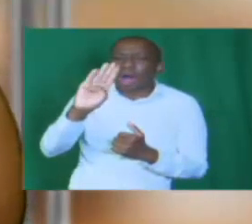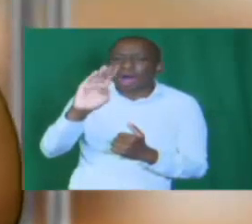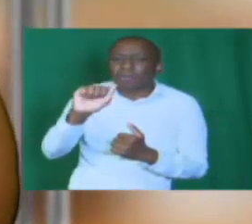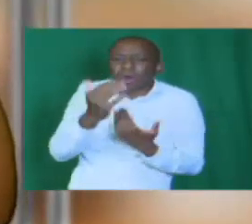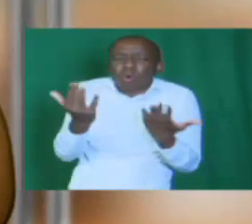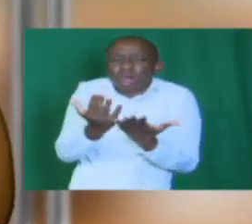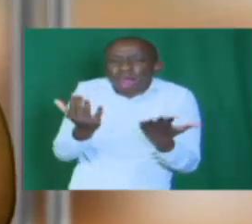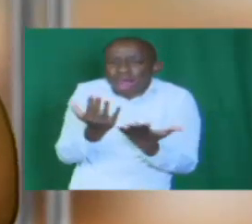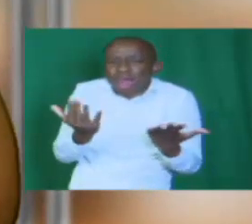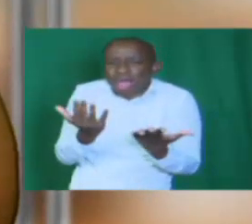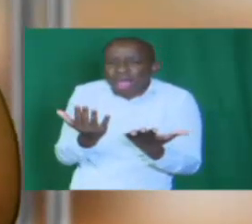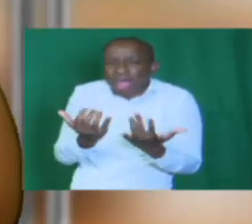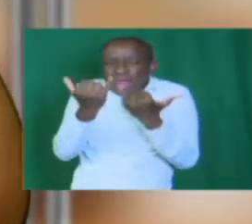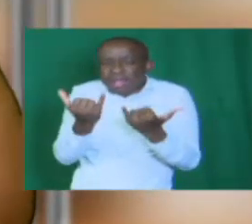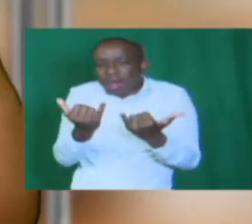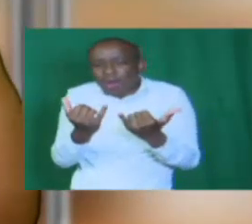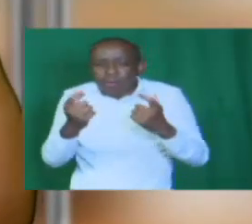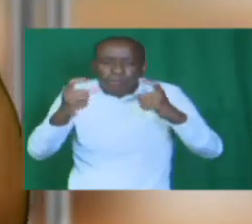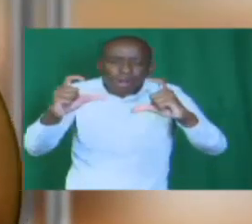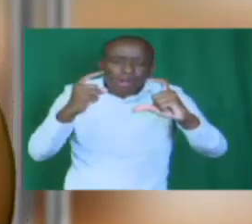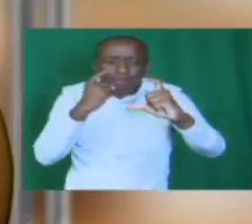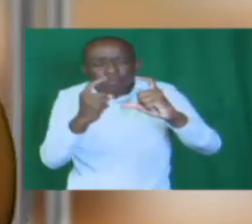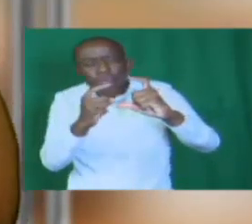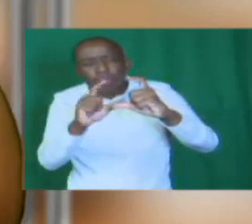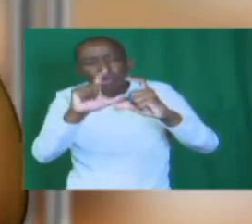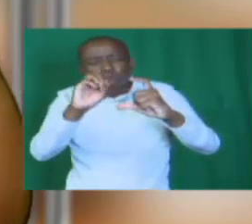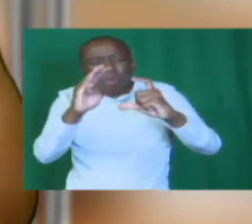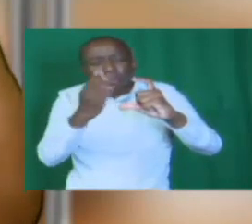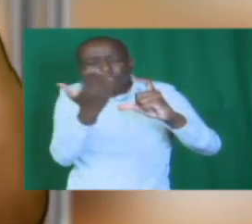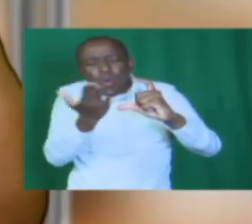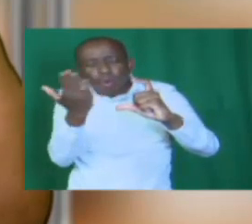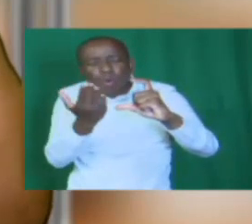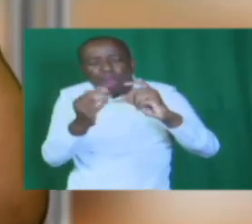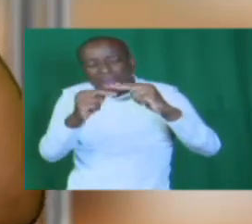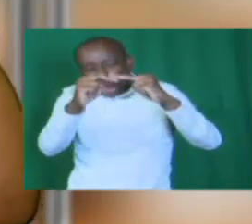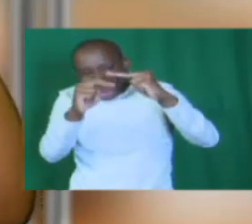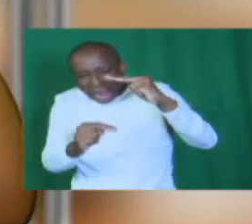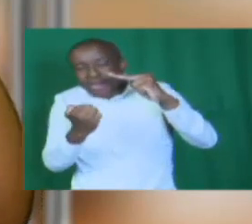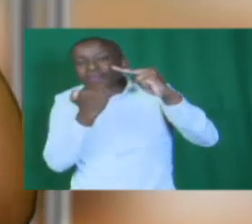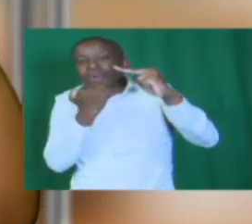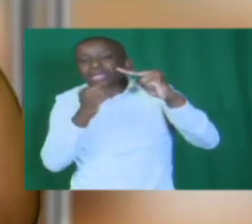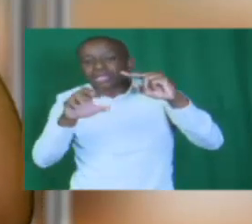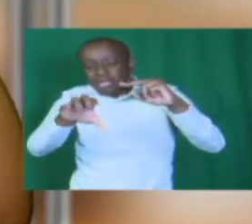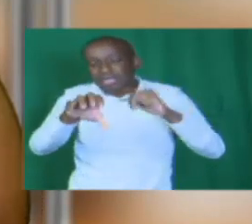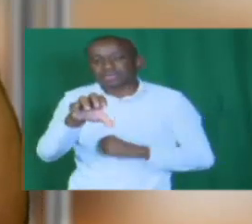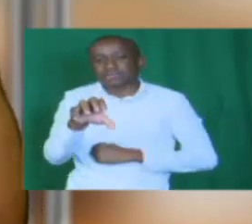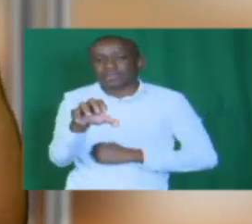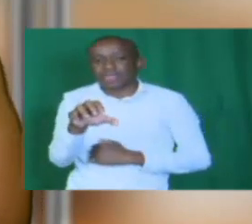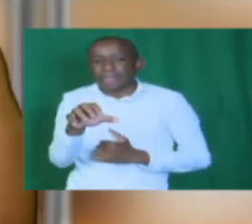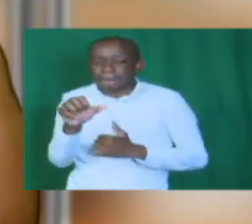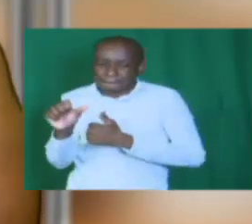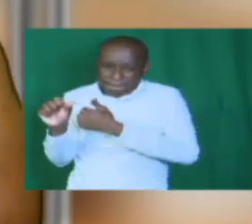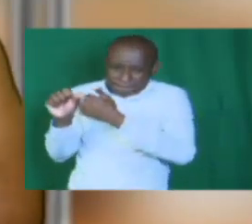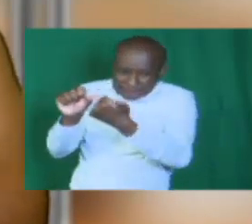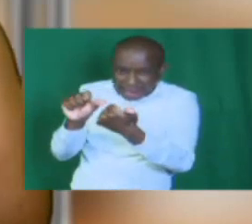the text, it is clarified that Lobamba is under the Manzini region. So you simply go back